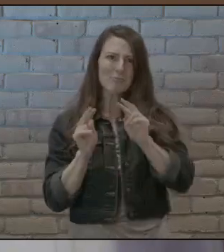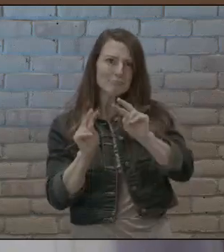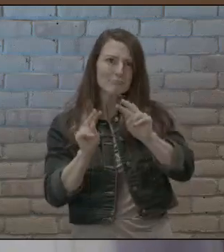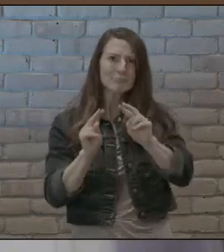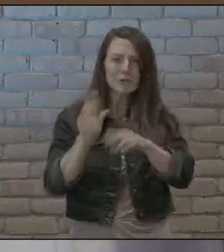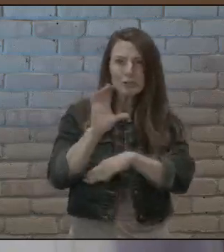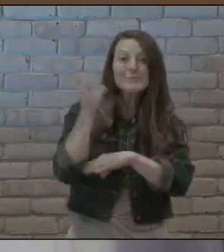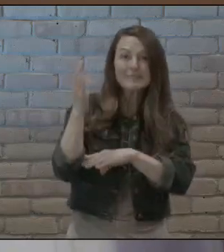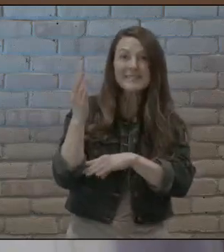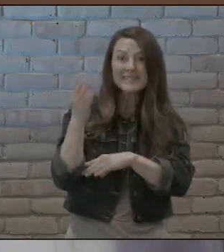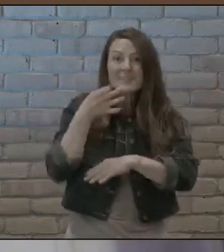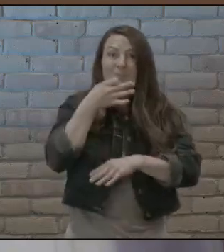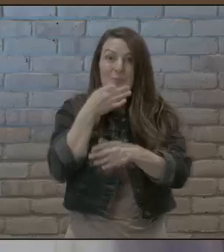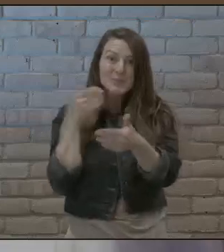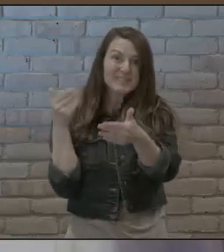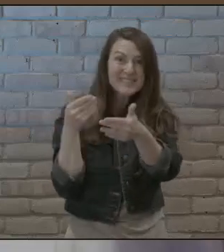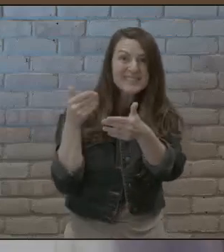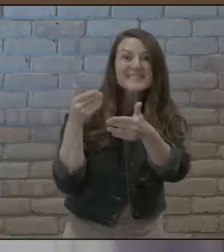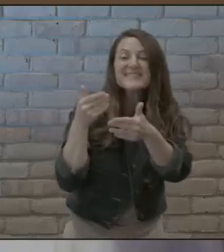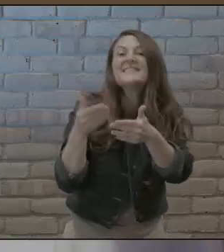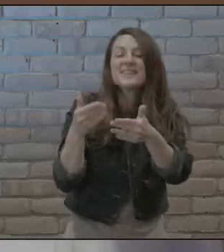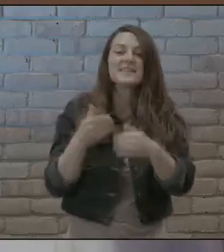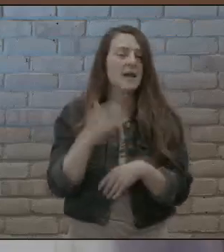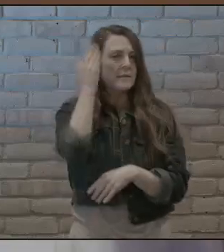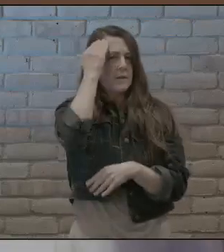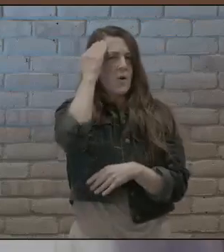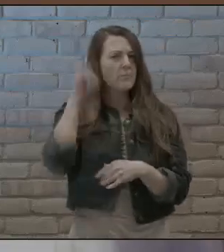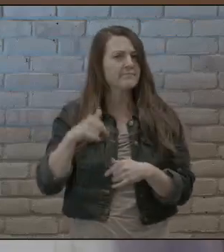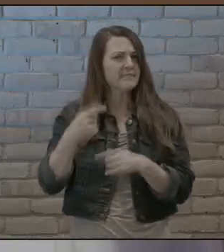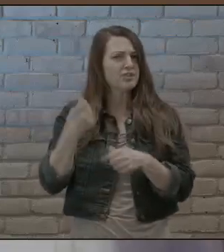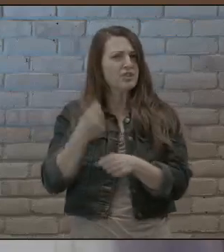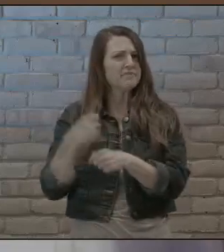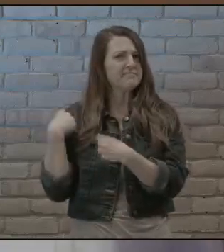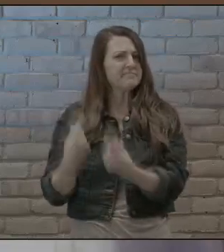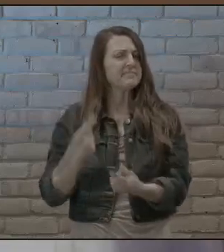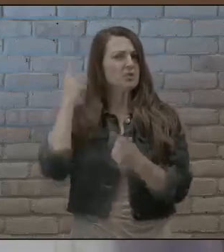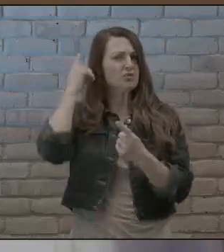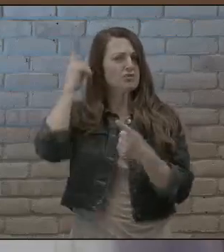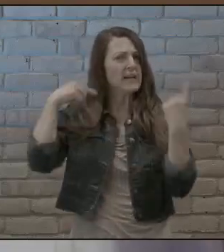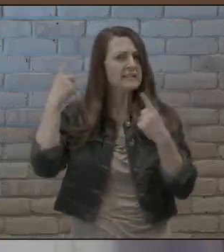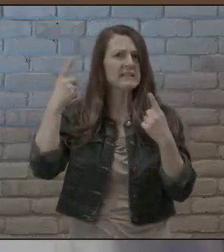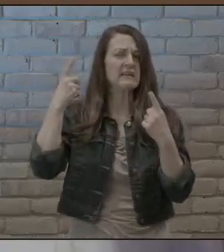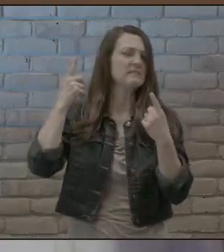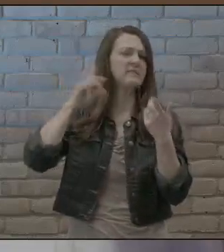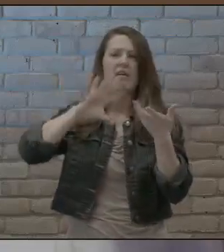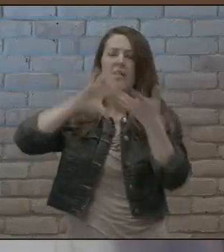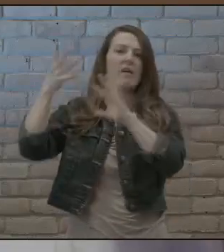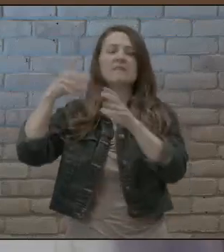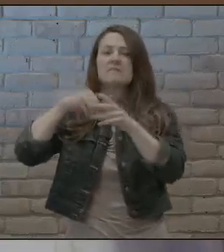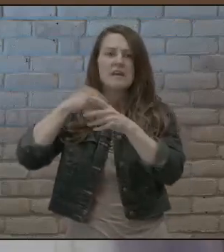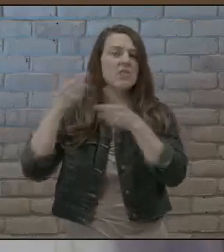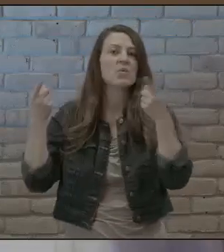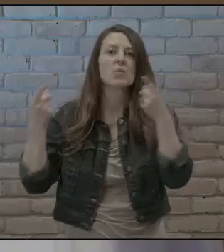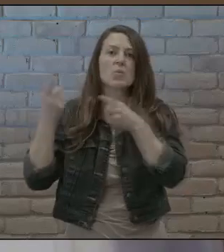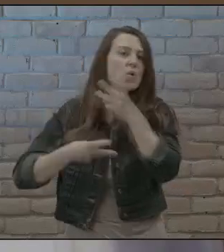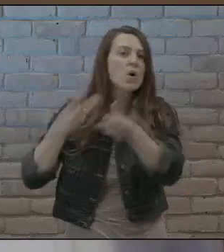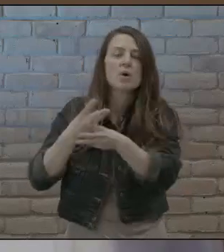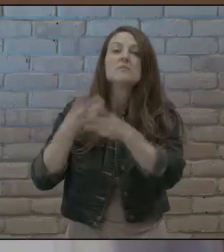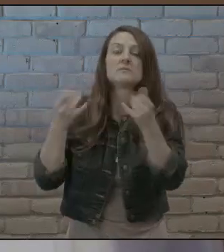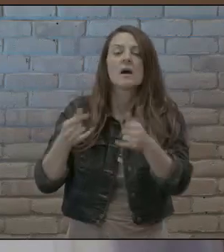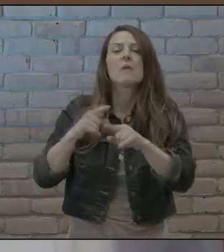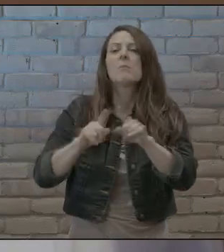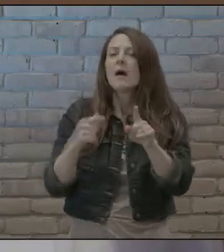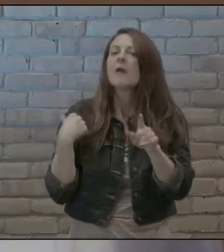away. And I know it's been a crazy year and there's a lot of different things going on in the world right now, but we believe, and I hope you believe too, that